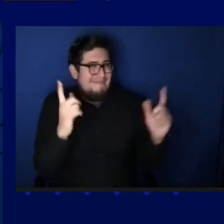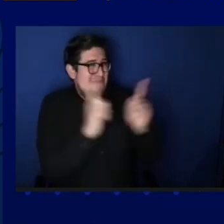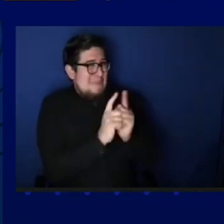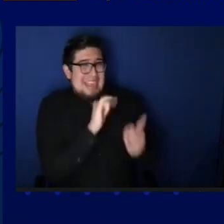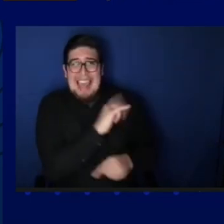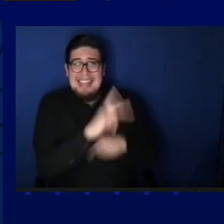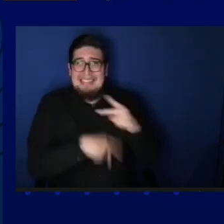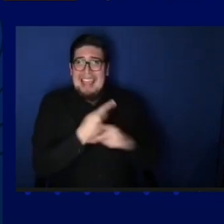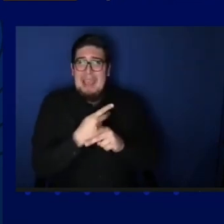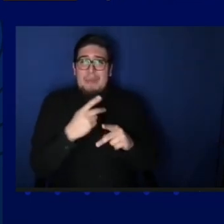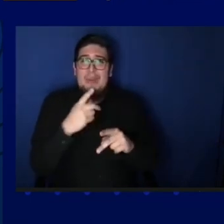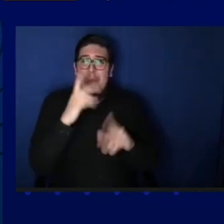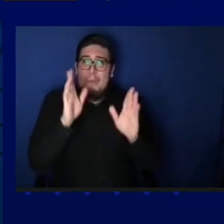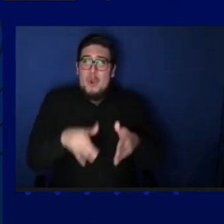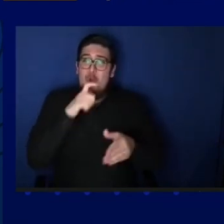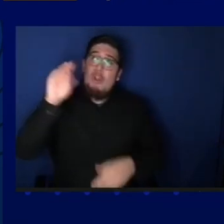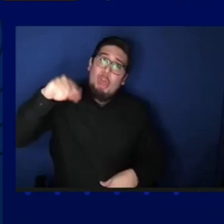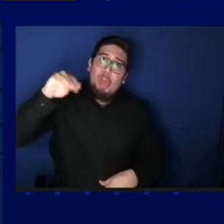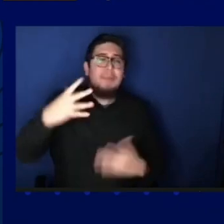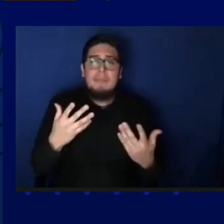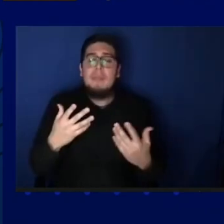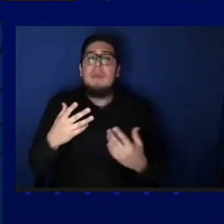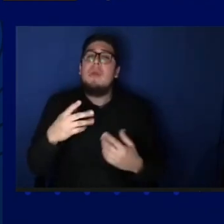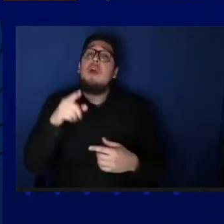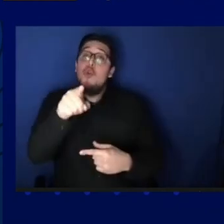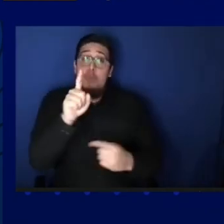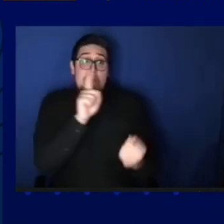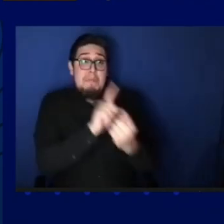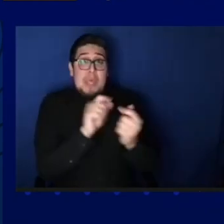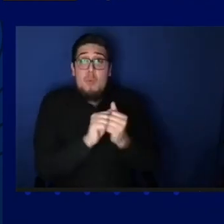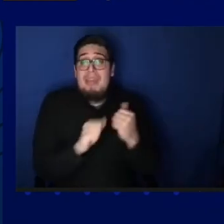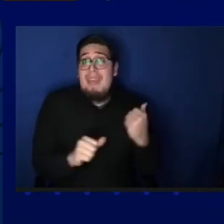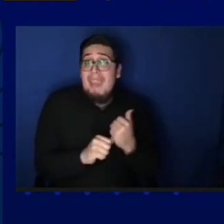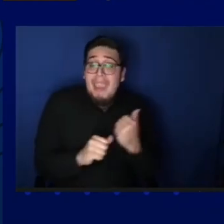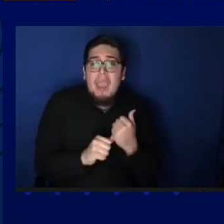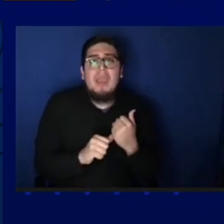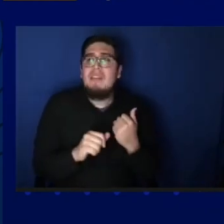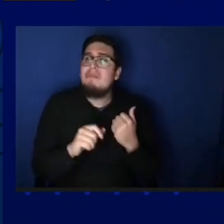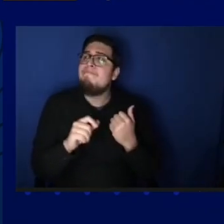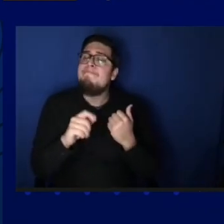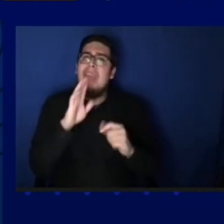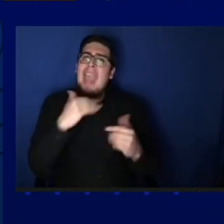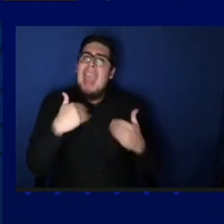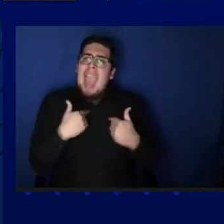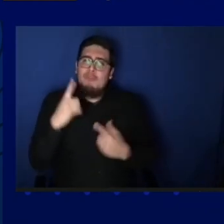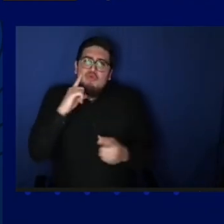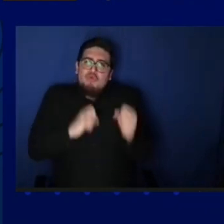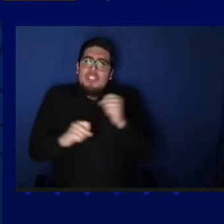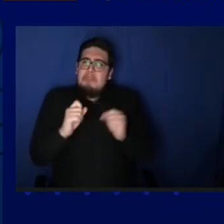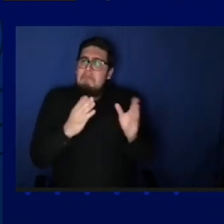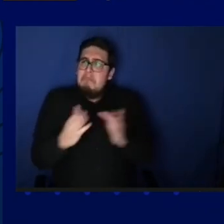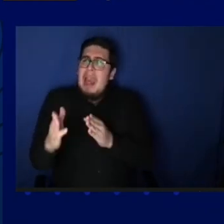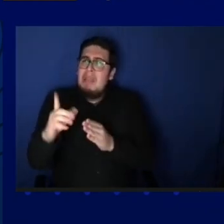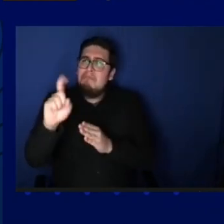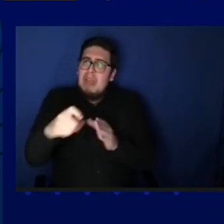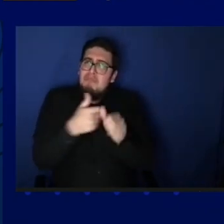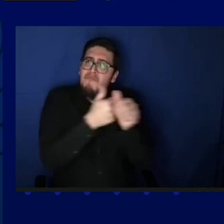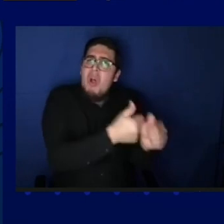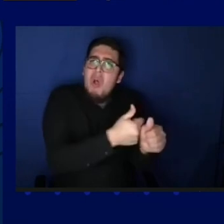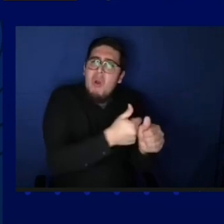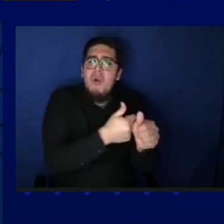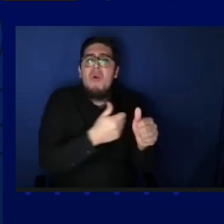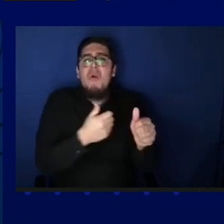the person you need to meet with, right? Meeting with an aide is very strategic. It's almost, be meeting with the right aide is